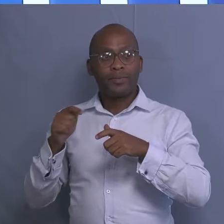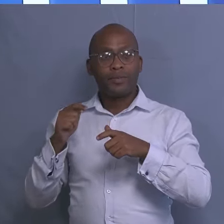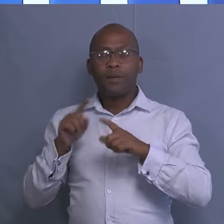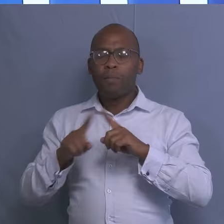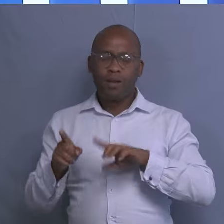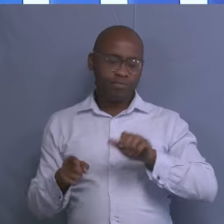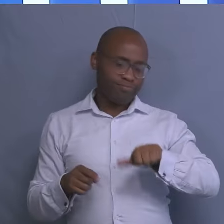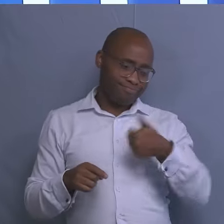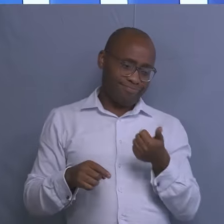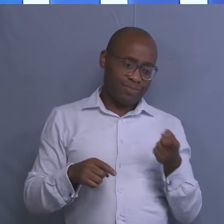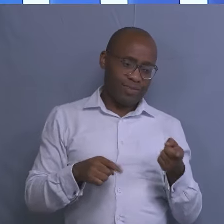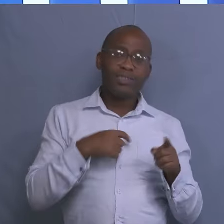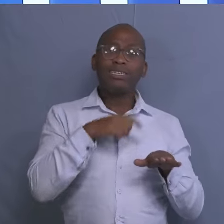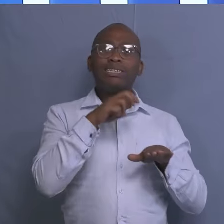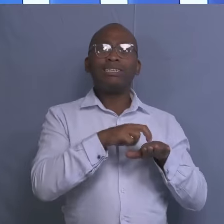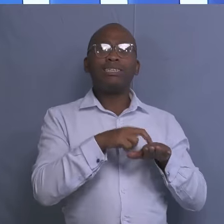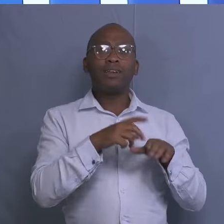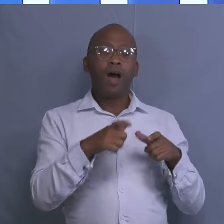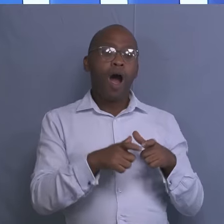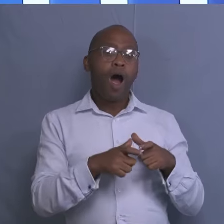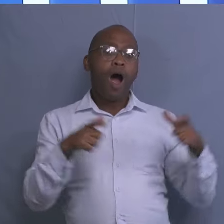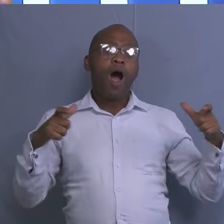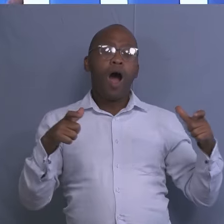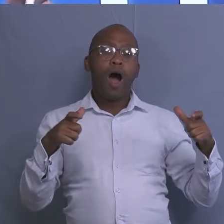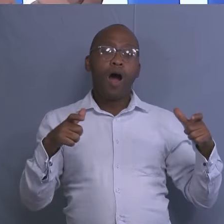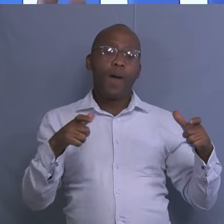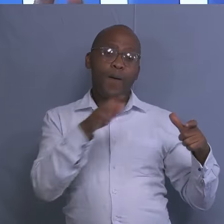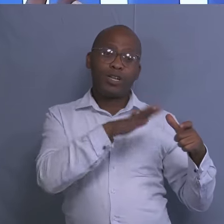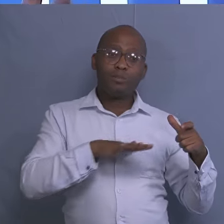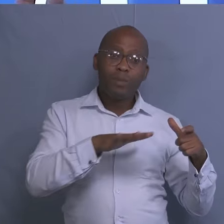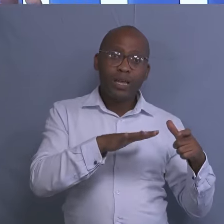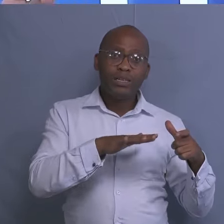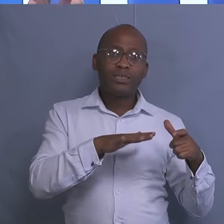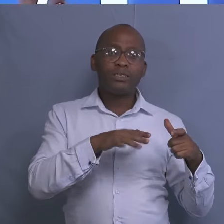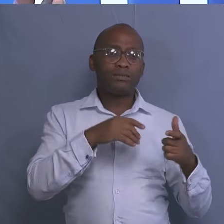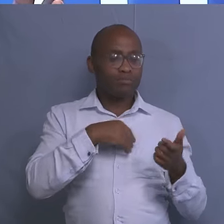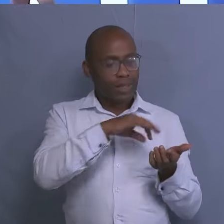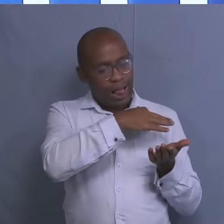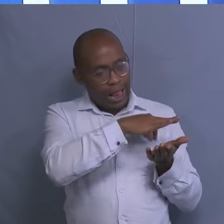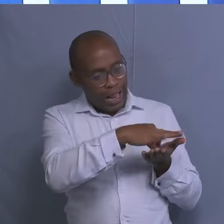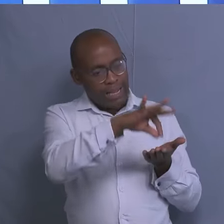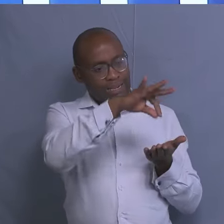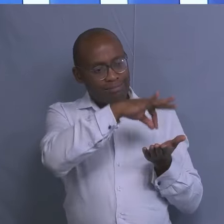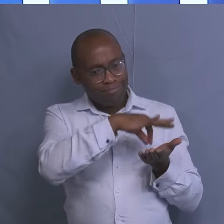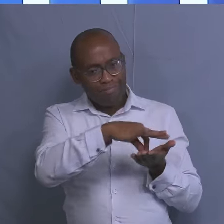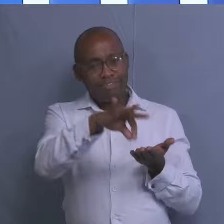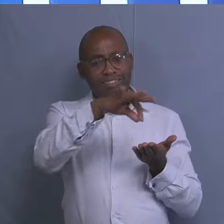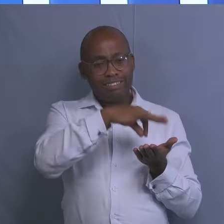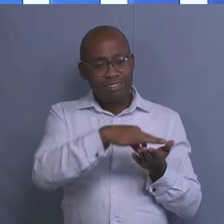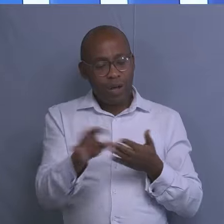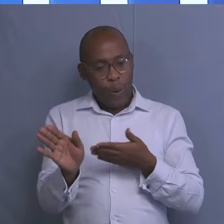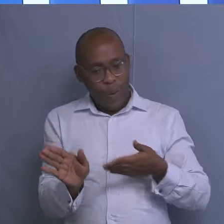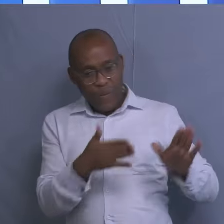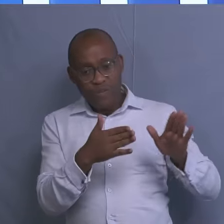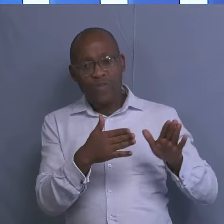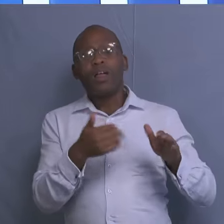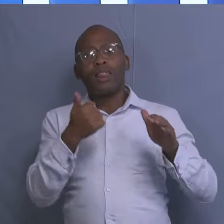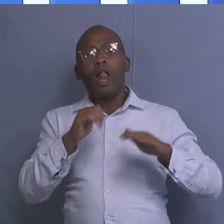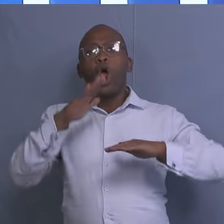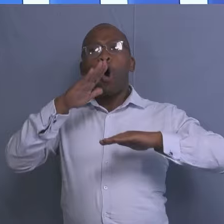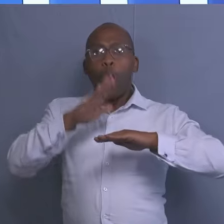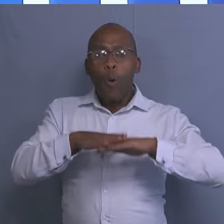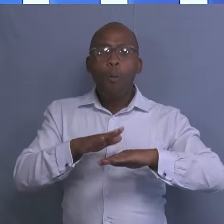cleared for you to grow more crops. So you have to increase the area. You clear more vegetation. It